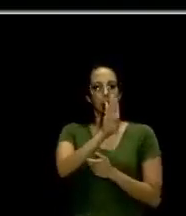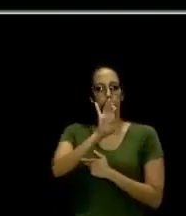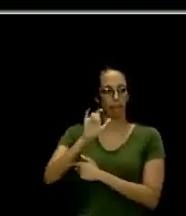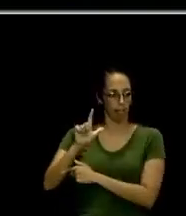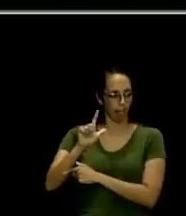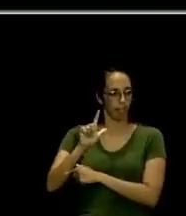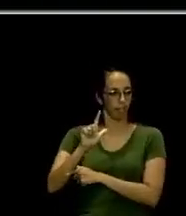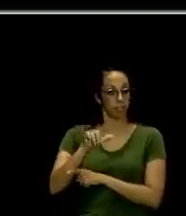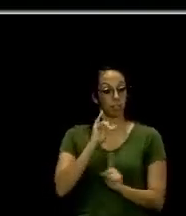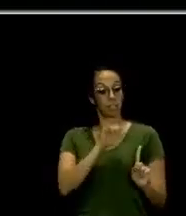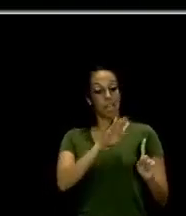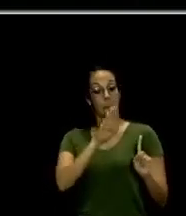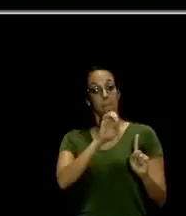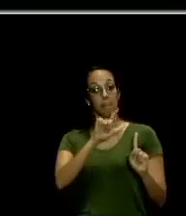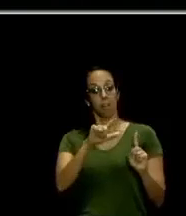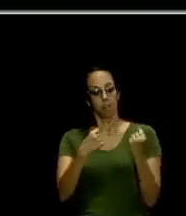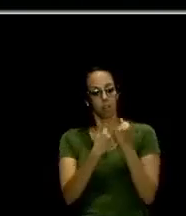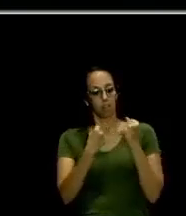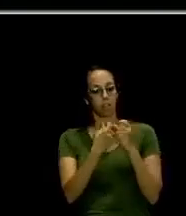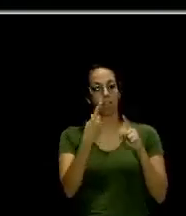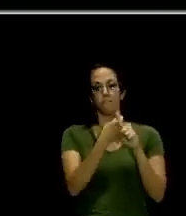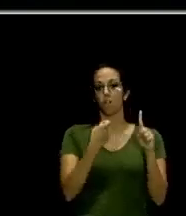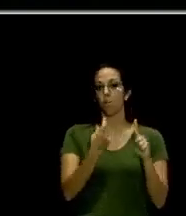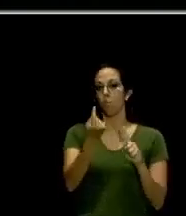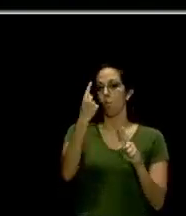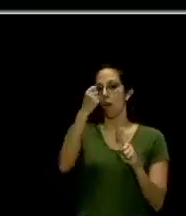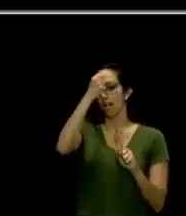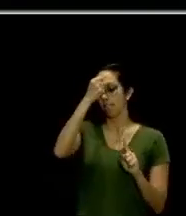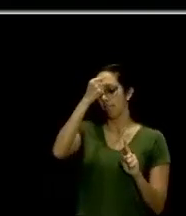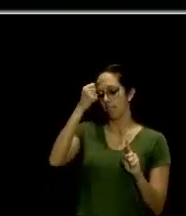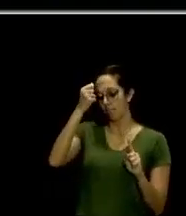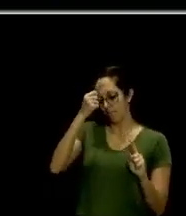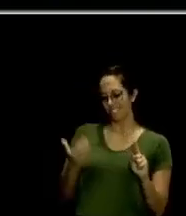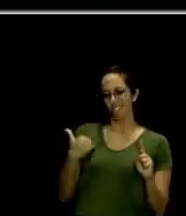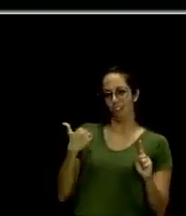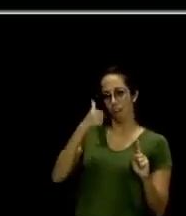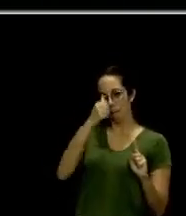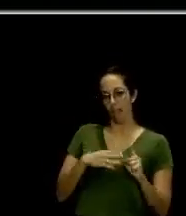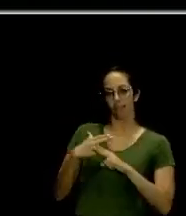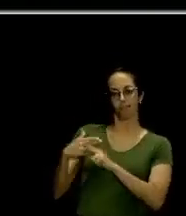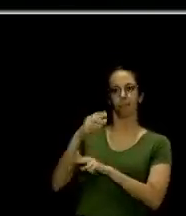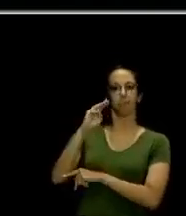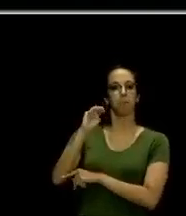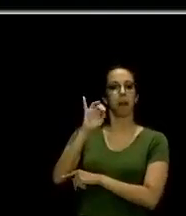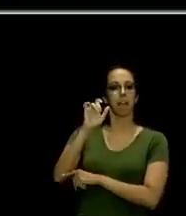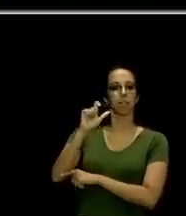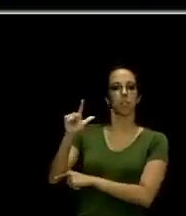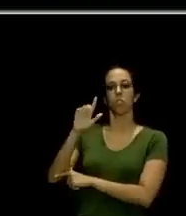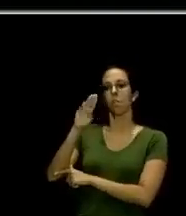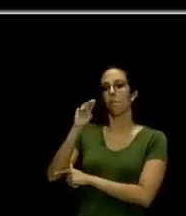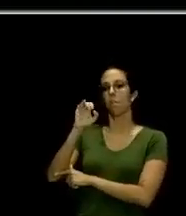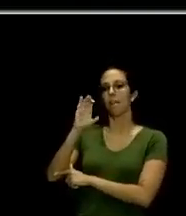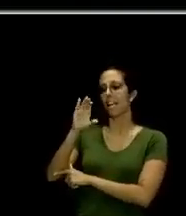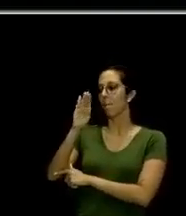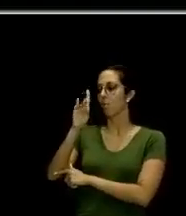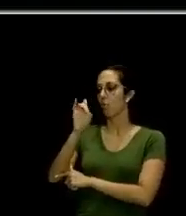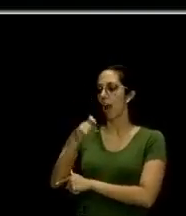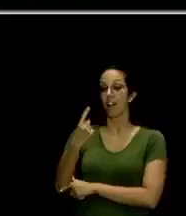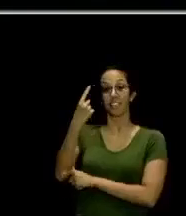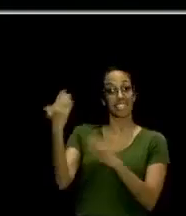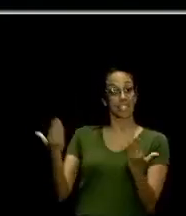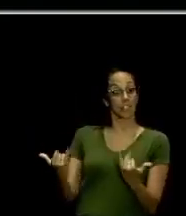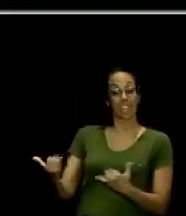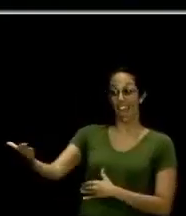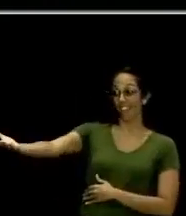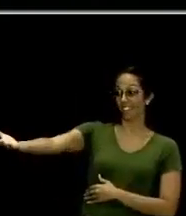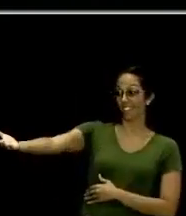advocated by a young man named Michael McWright, and with magical self-advocating. And if you would stand up, please, Michael. And